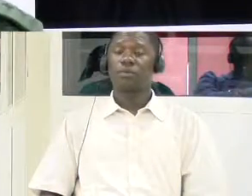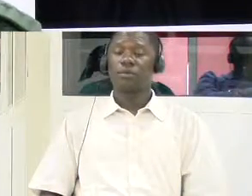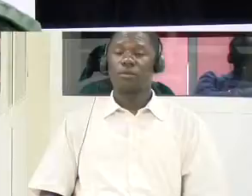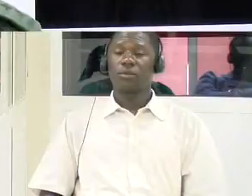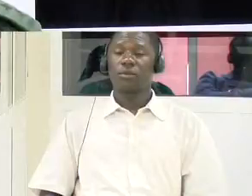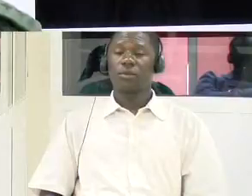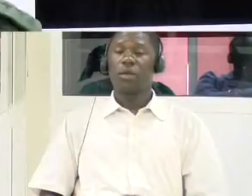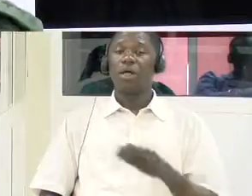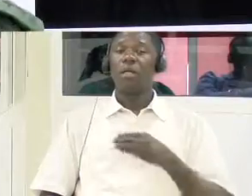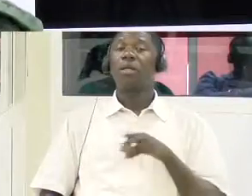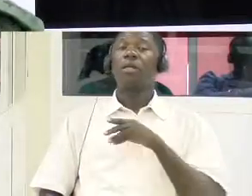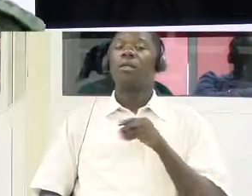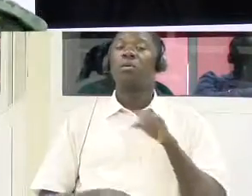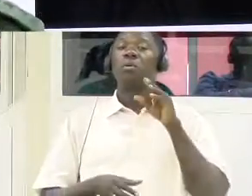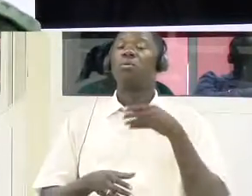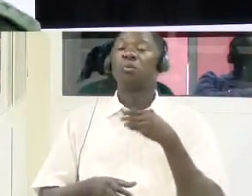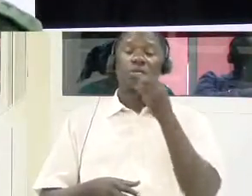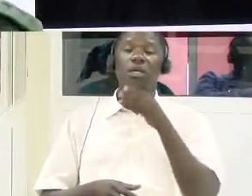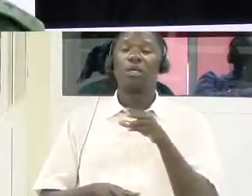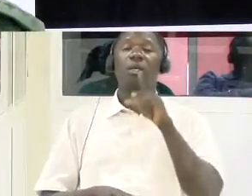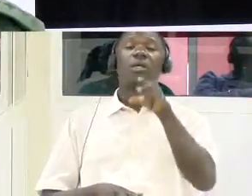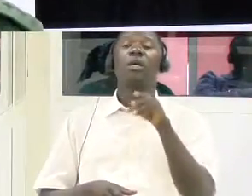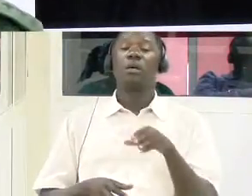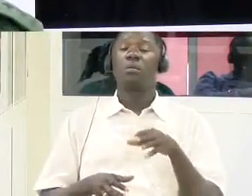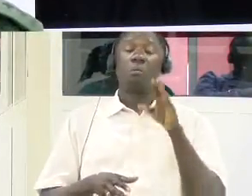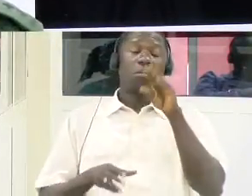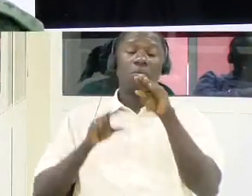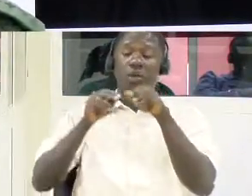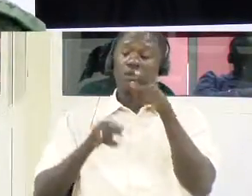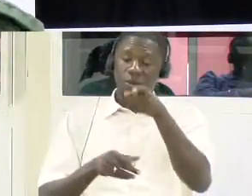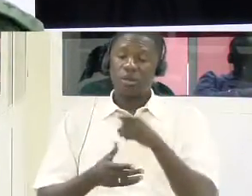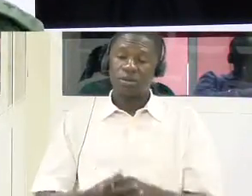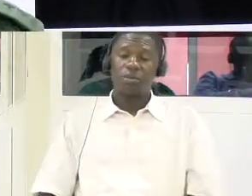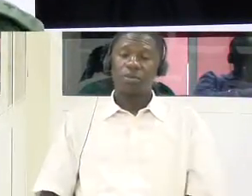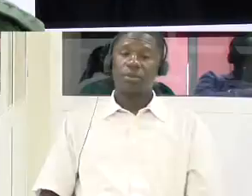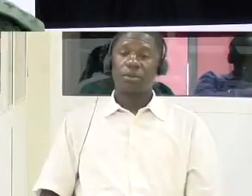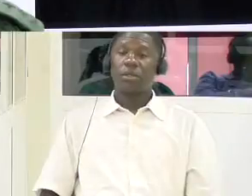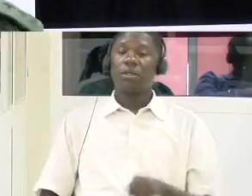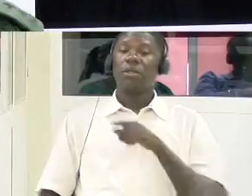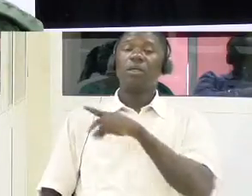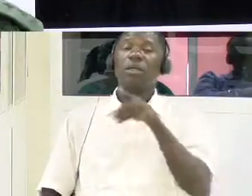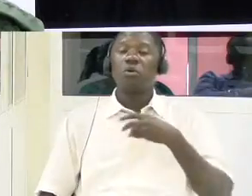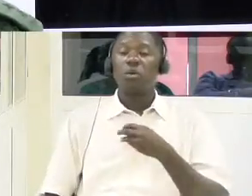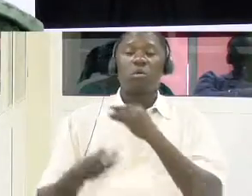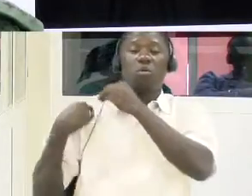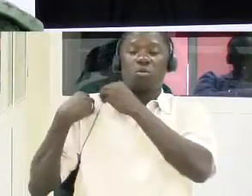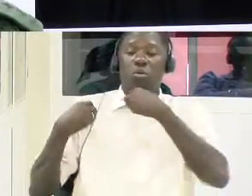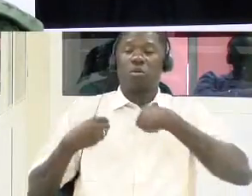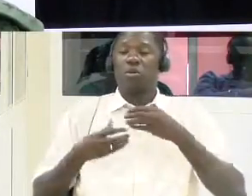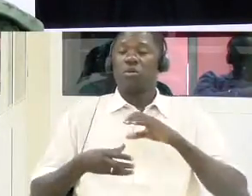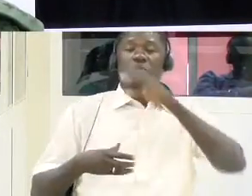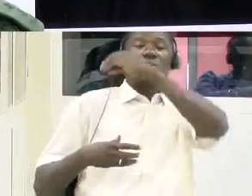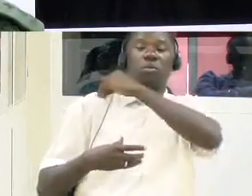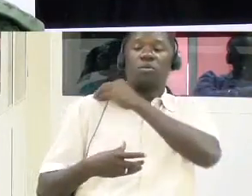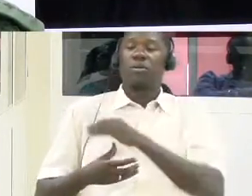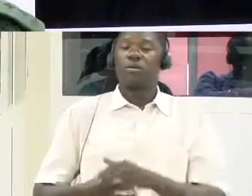them. They will promote me to the rank I want, and then they will also look after my welfare. They